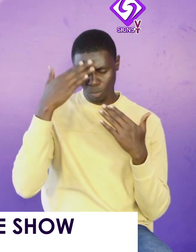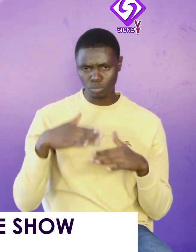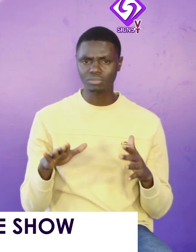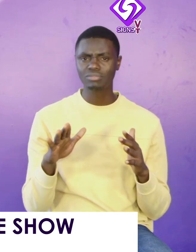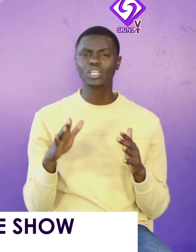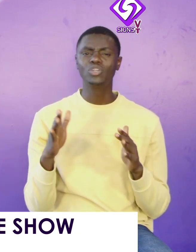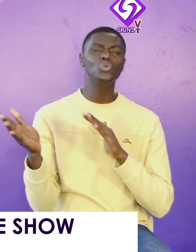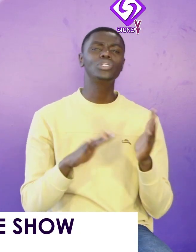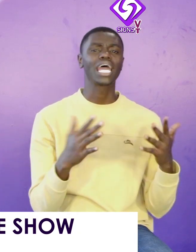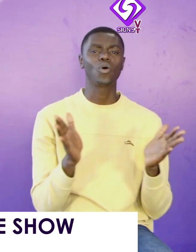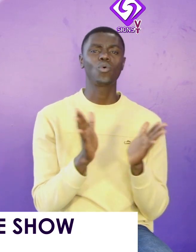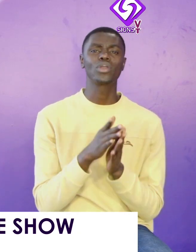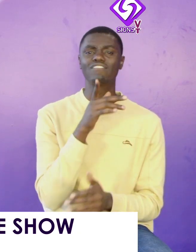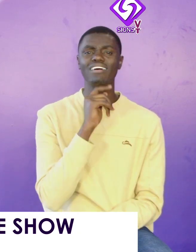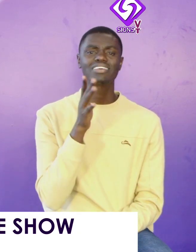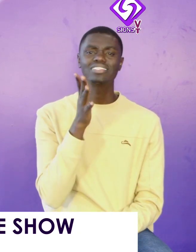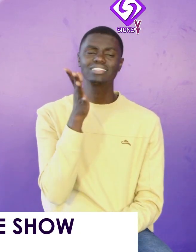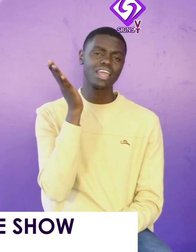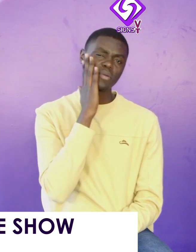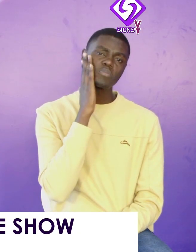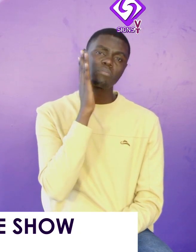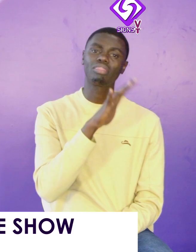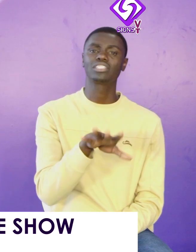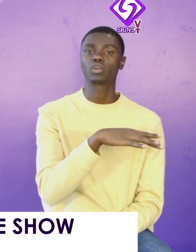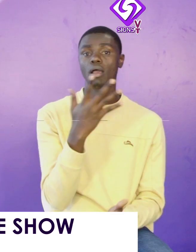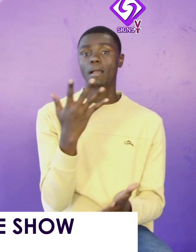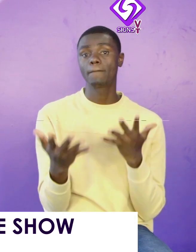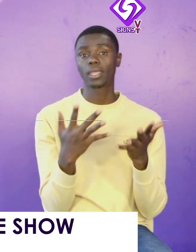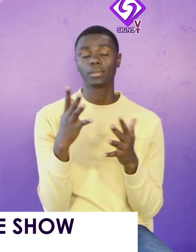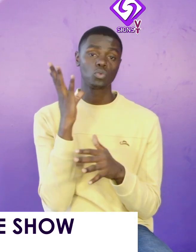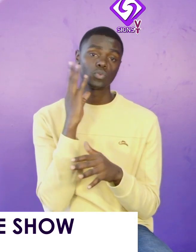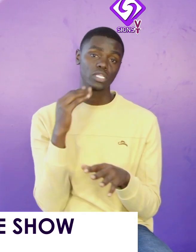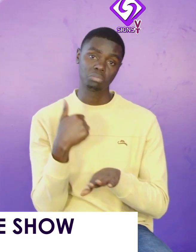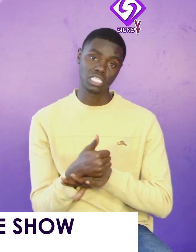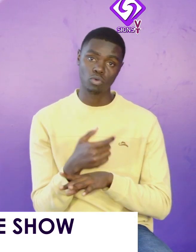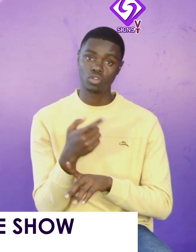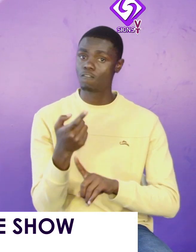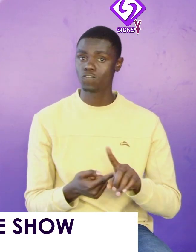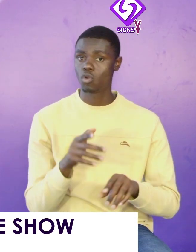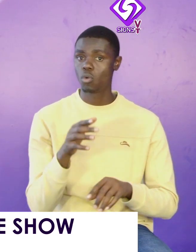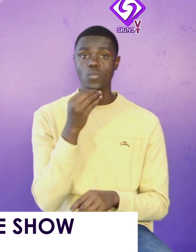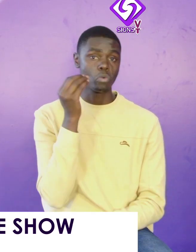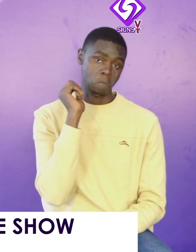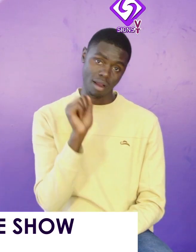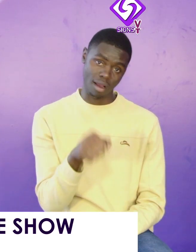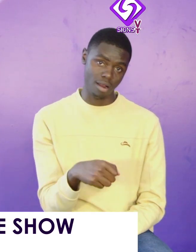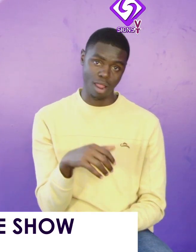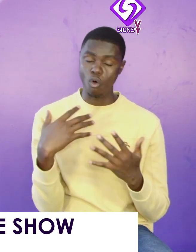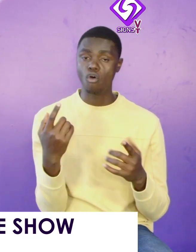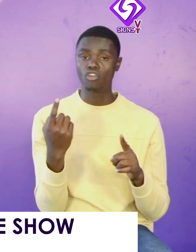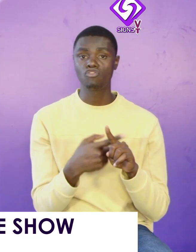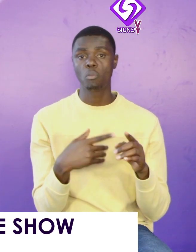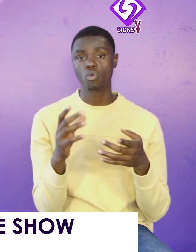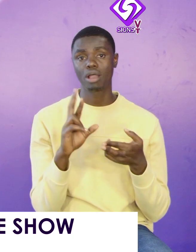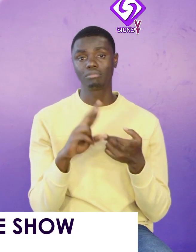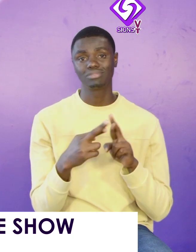these fathers and mothers around? You may be experiencing abuse, maybe from your home or from your